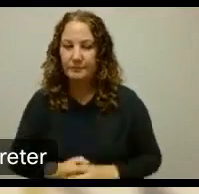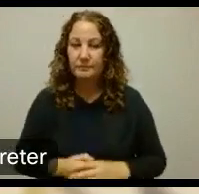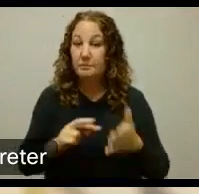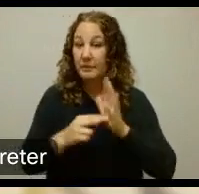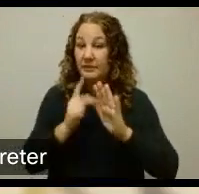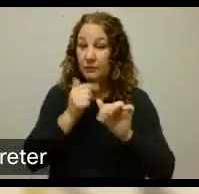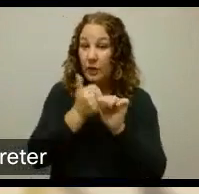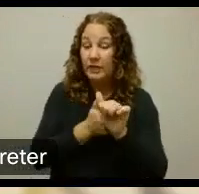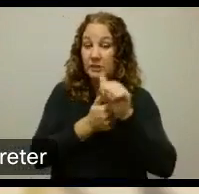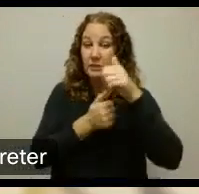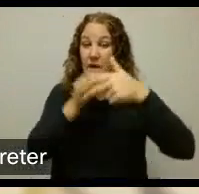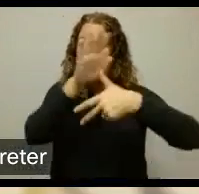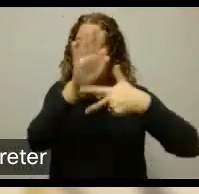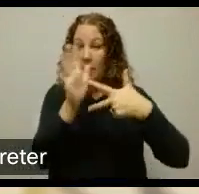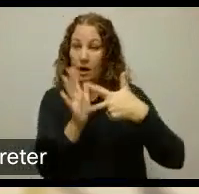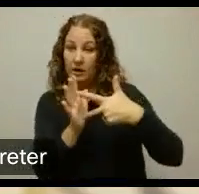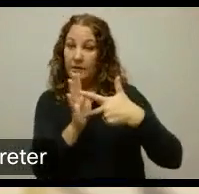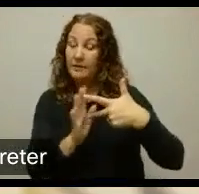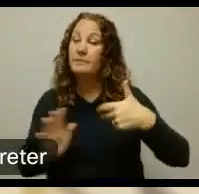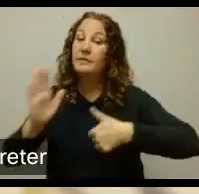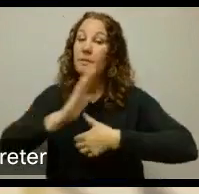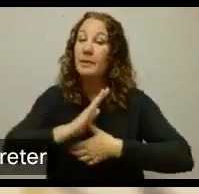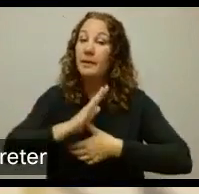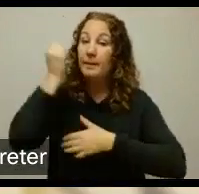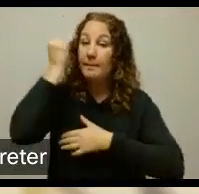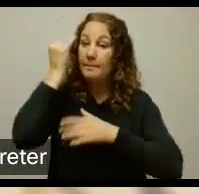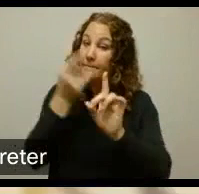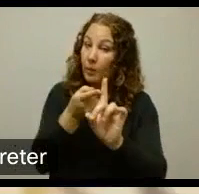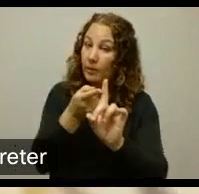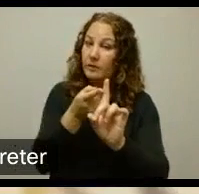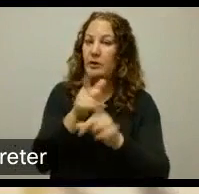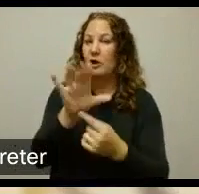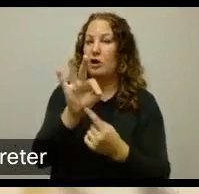main point is front-loaded. It came in front of the development.